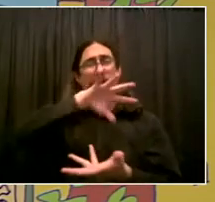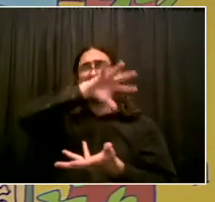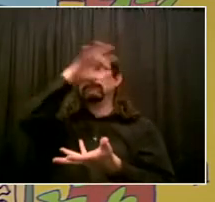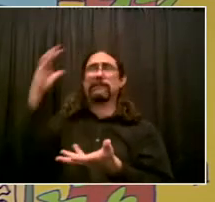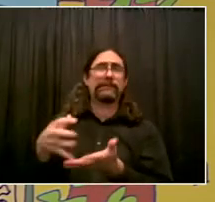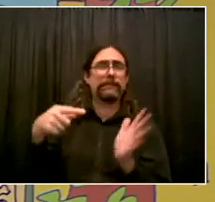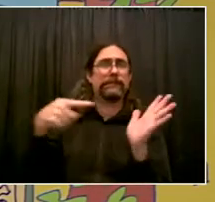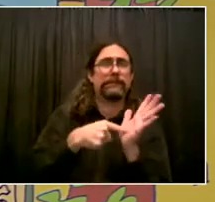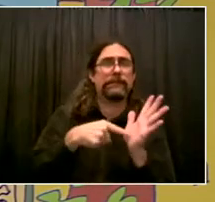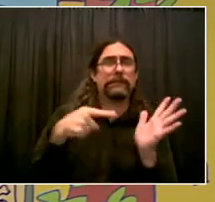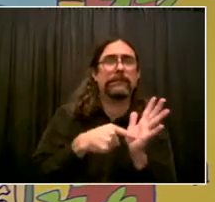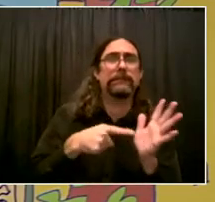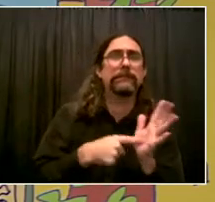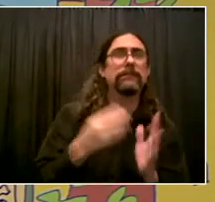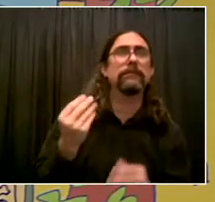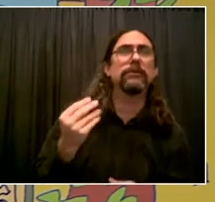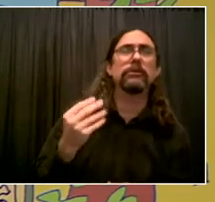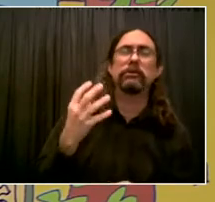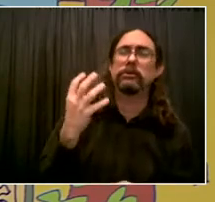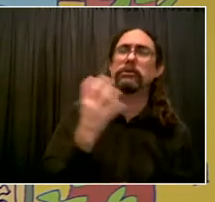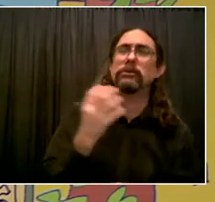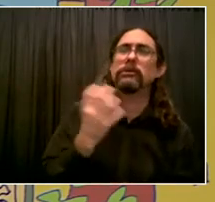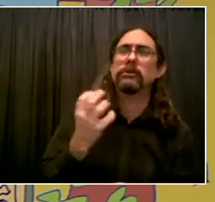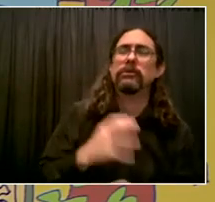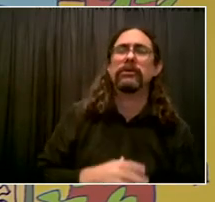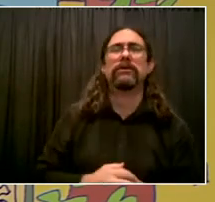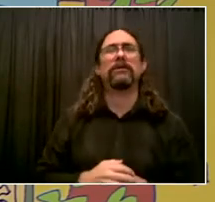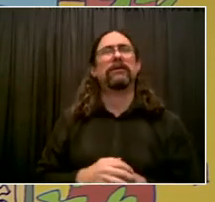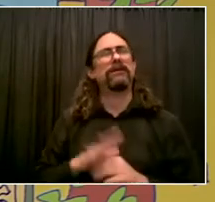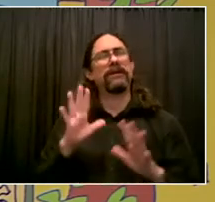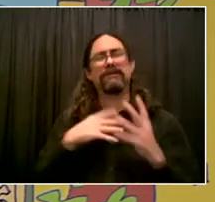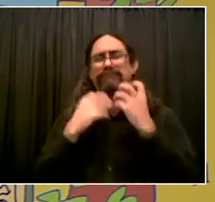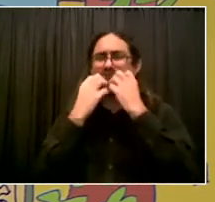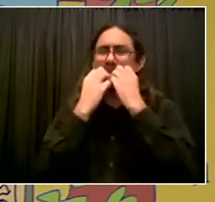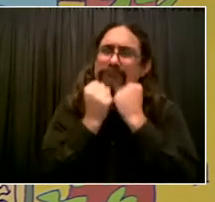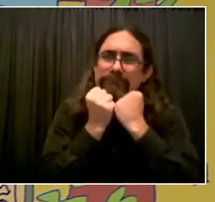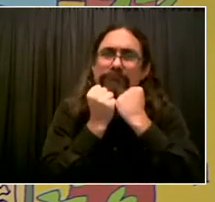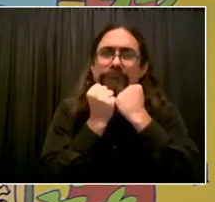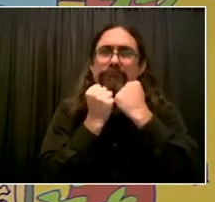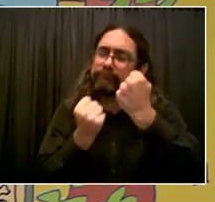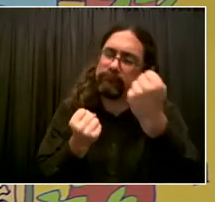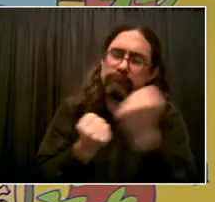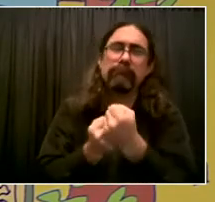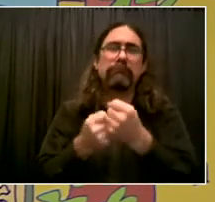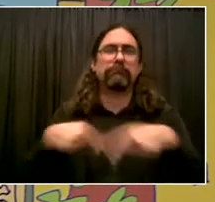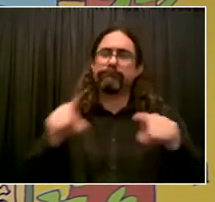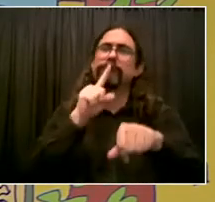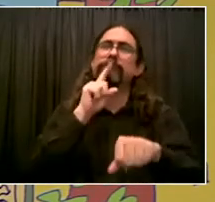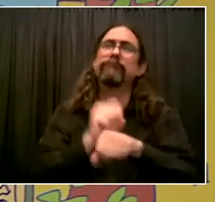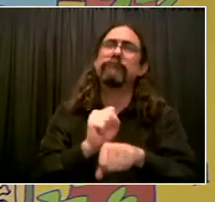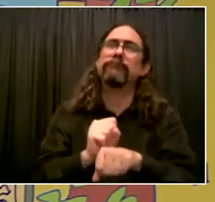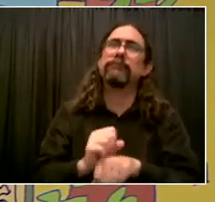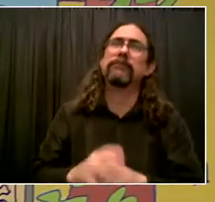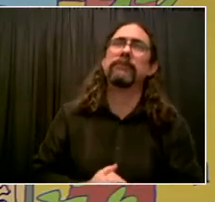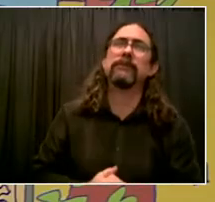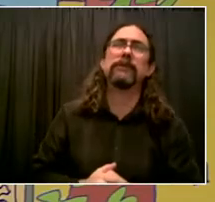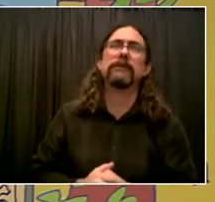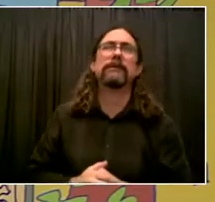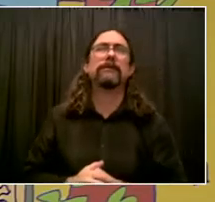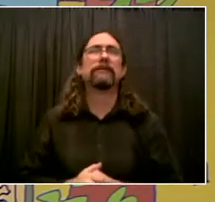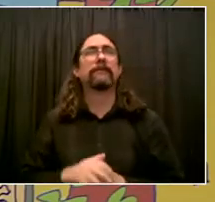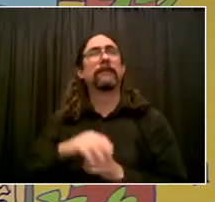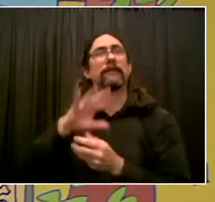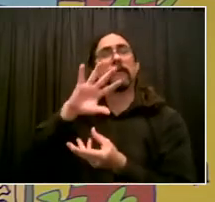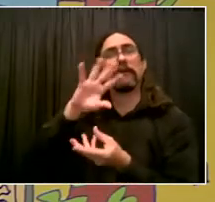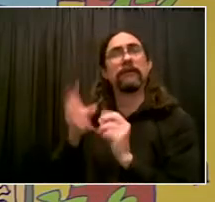now, we got 144 medallion owners who've come forward. 19 million in debt has been erased. We think this